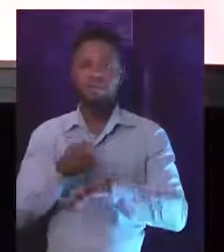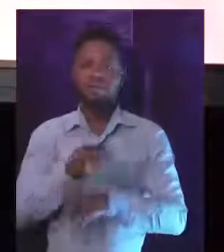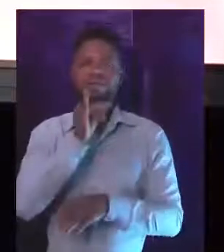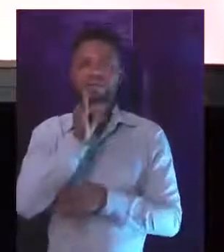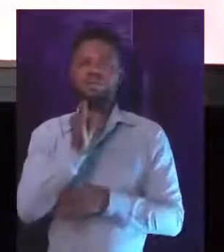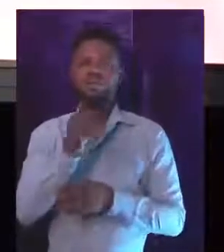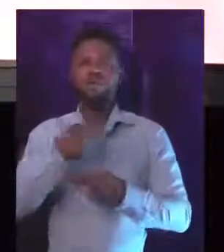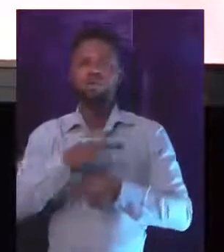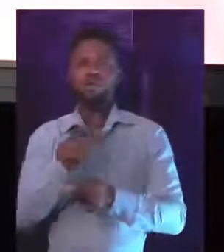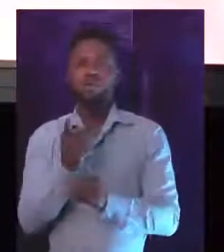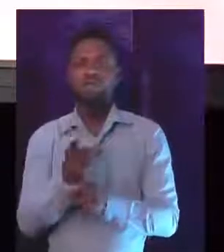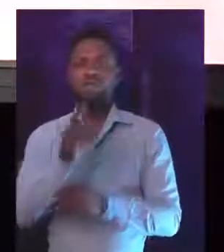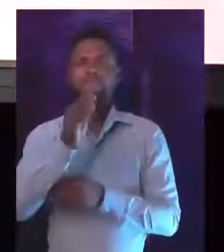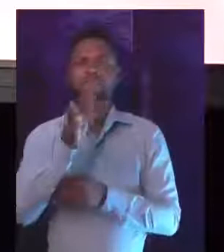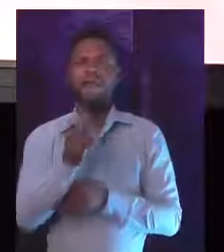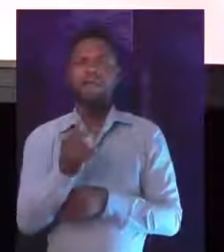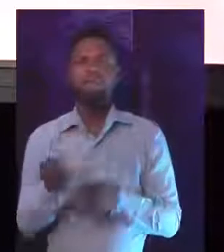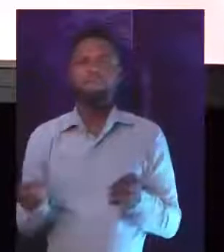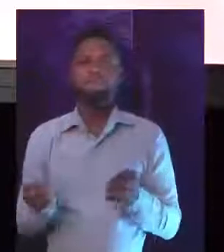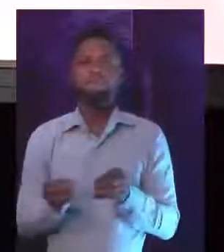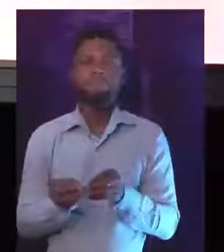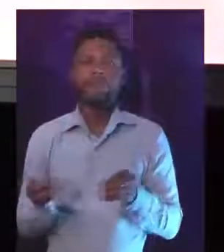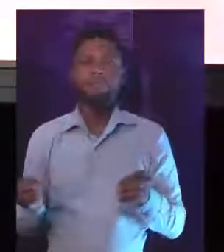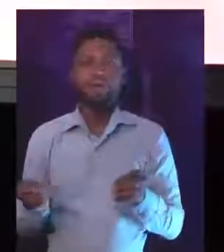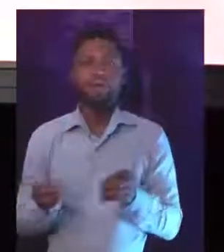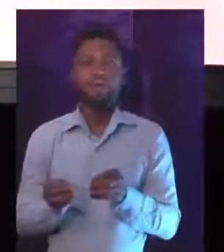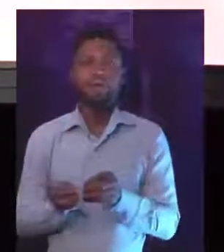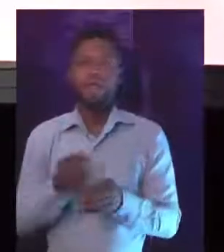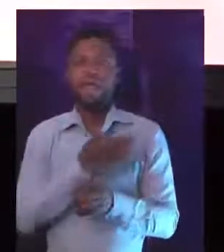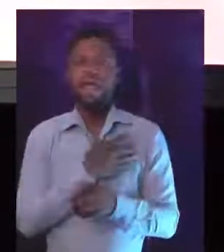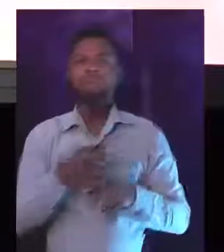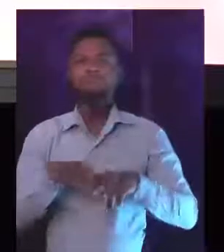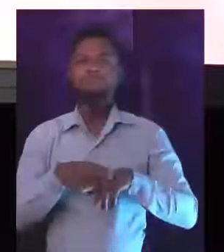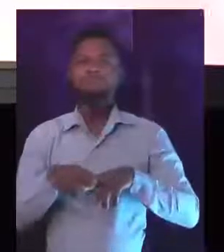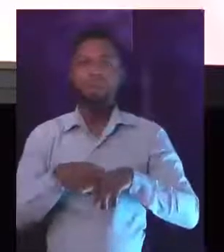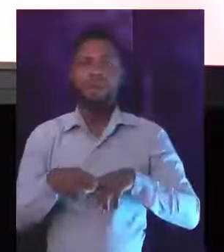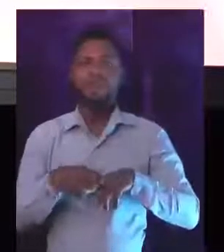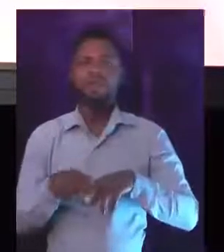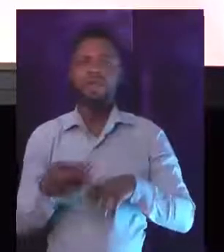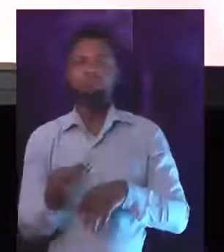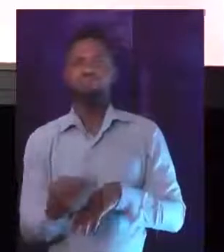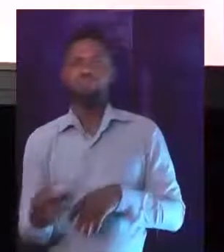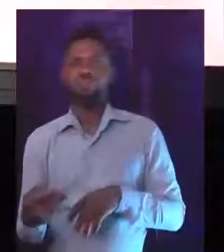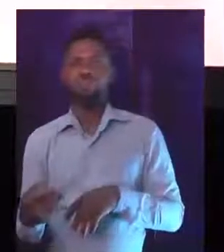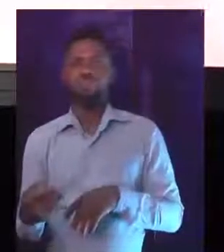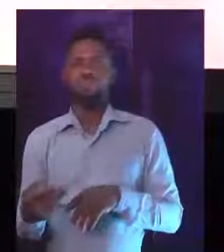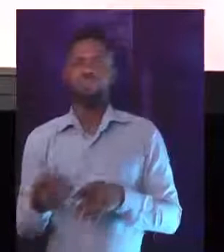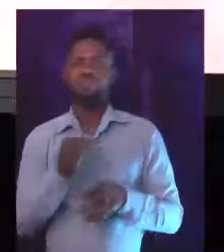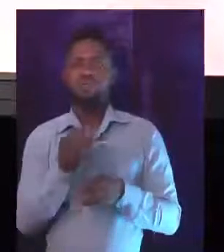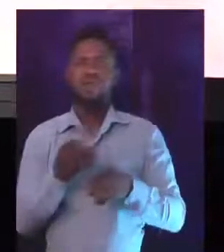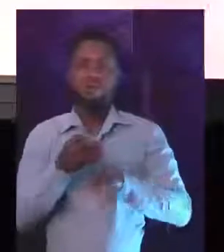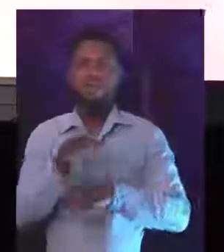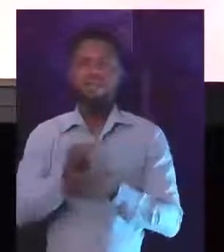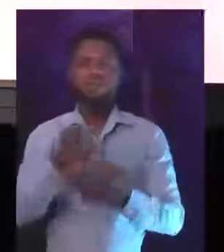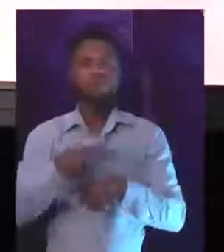force. Magnetic force is the force which is produced by magnet and pulls metallic materials to